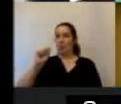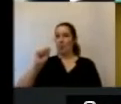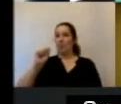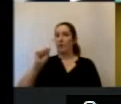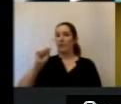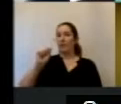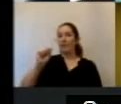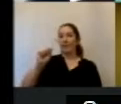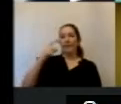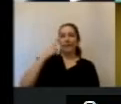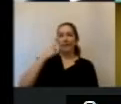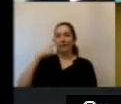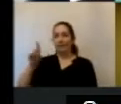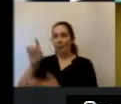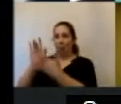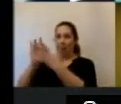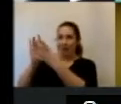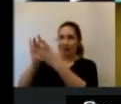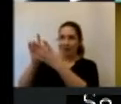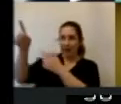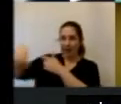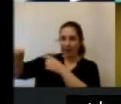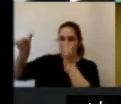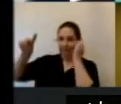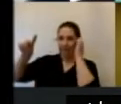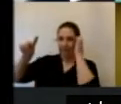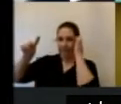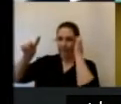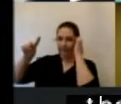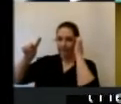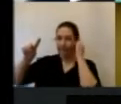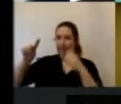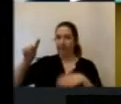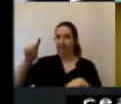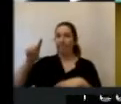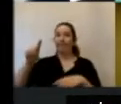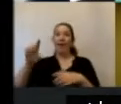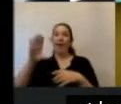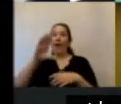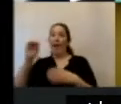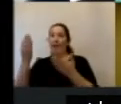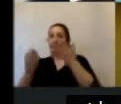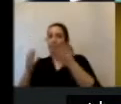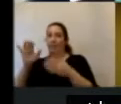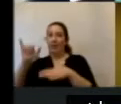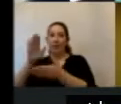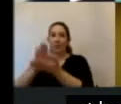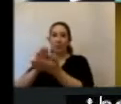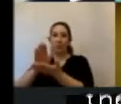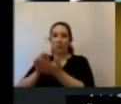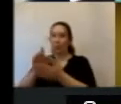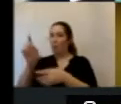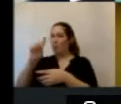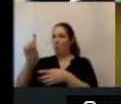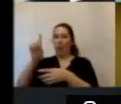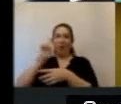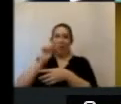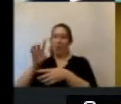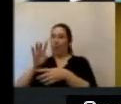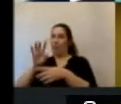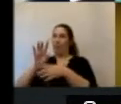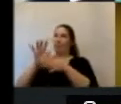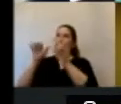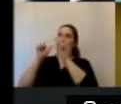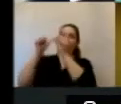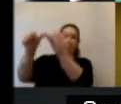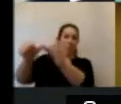I will be following up on that also. So thank you, Wesley. You alone have done so much advocacy this year for people with disabilities,